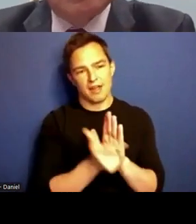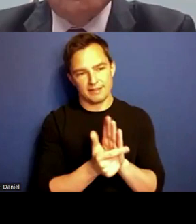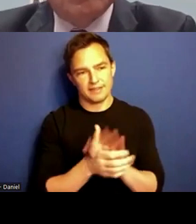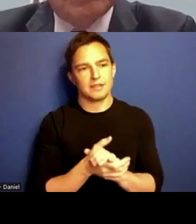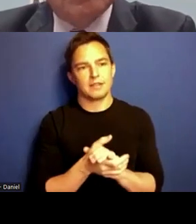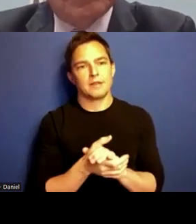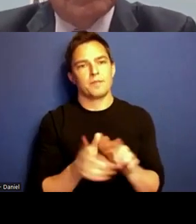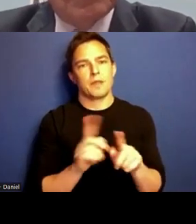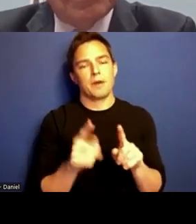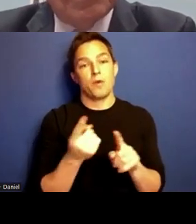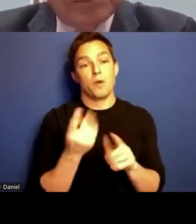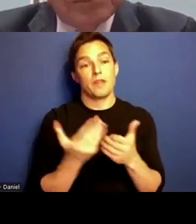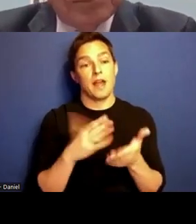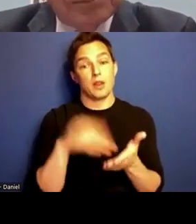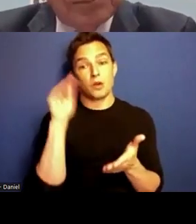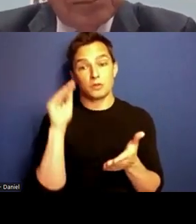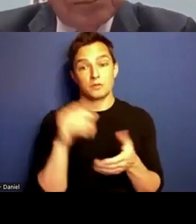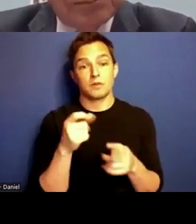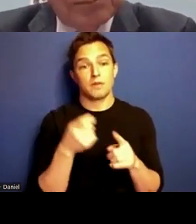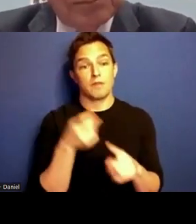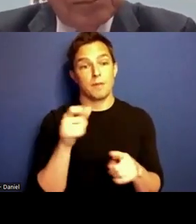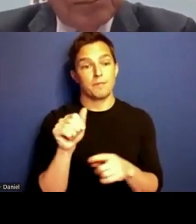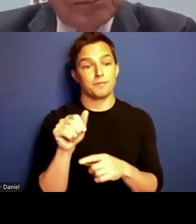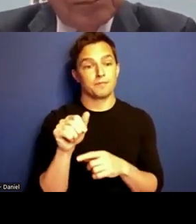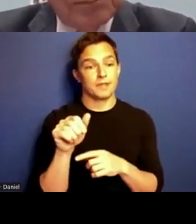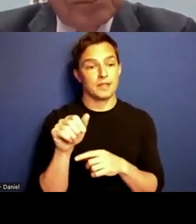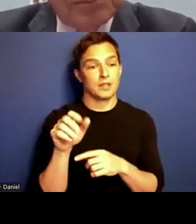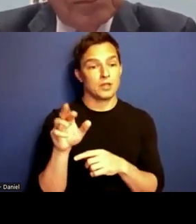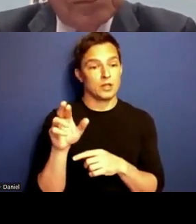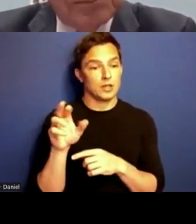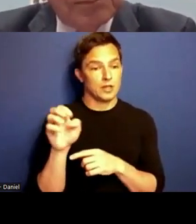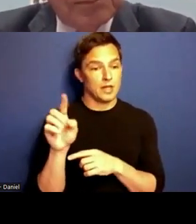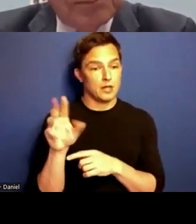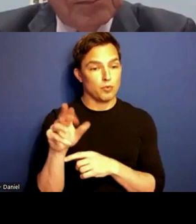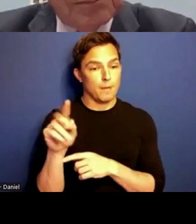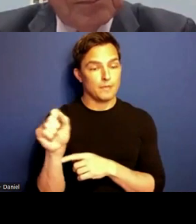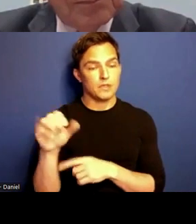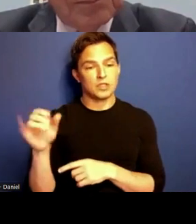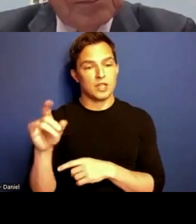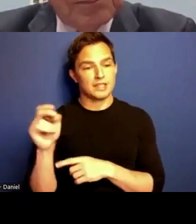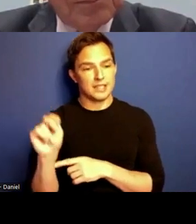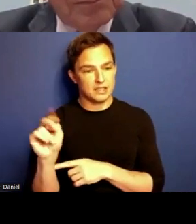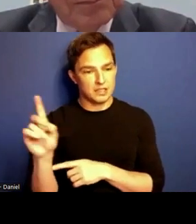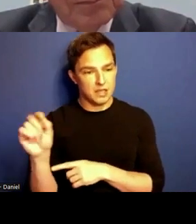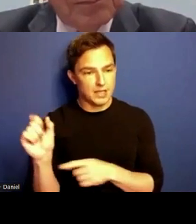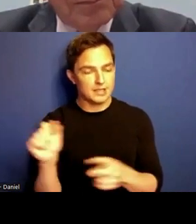But one of the things that I learned from Ed Roberts, Judah Human, Justin Dart, and a host of other people who was